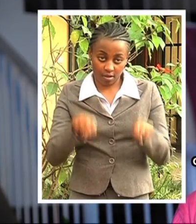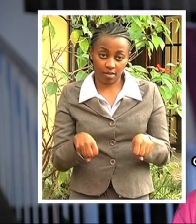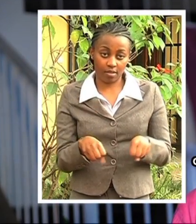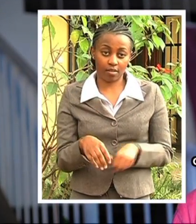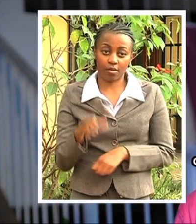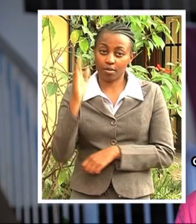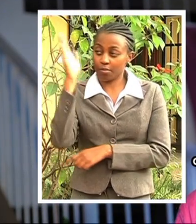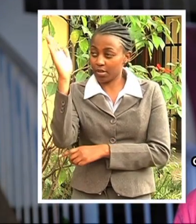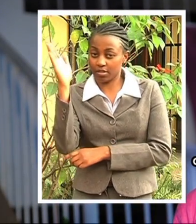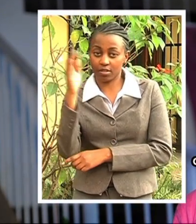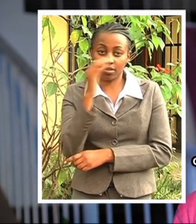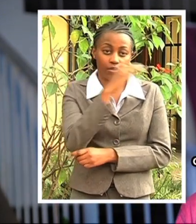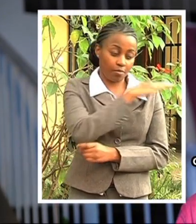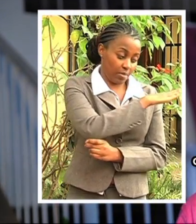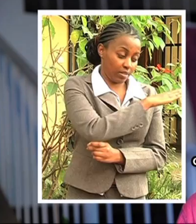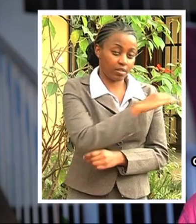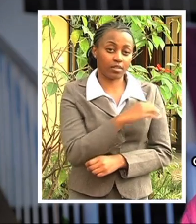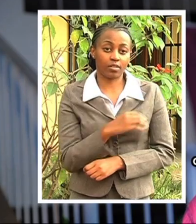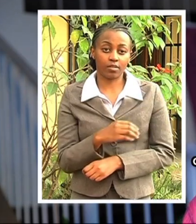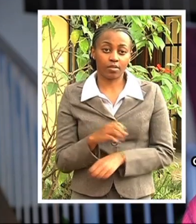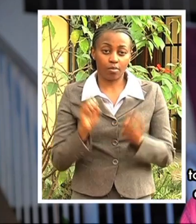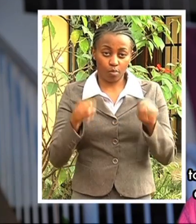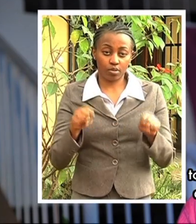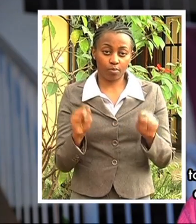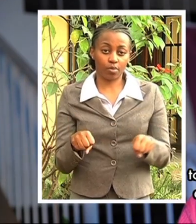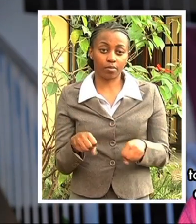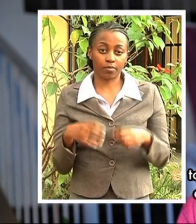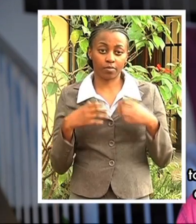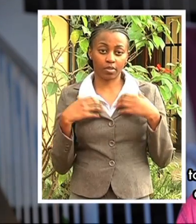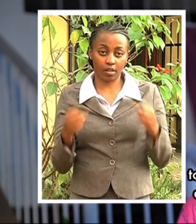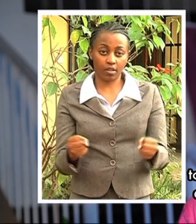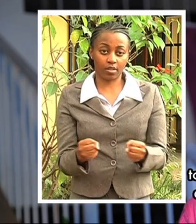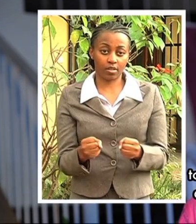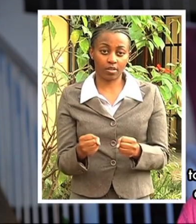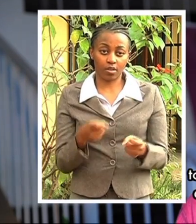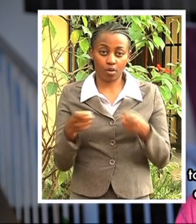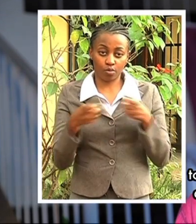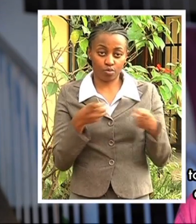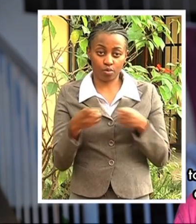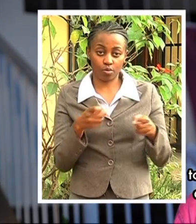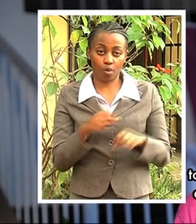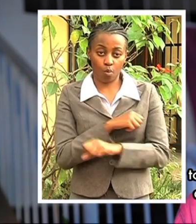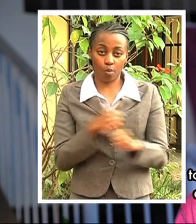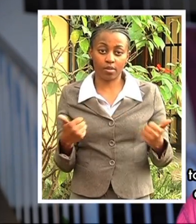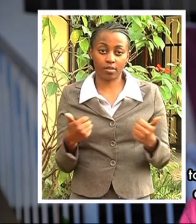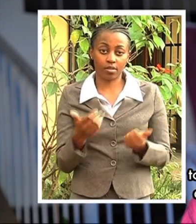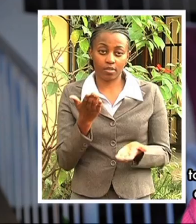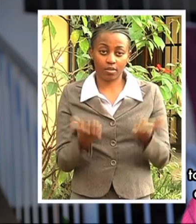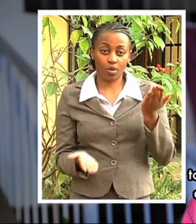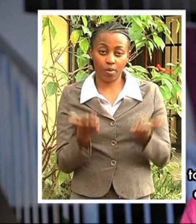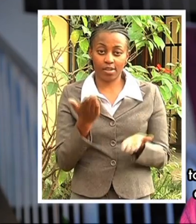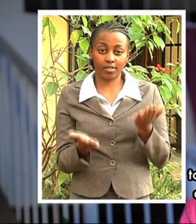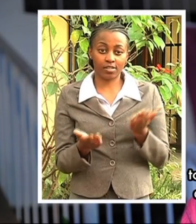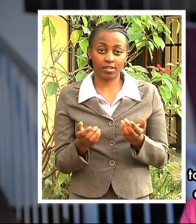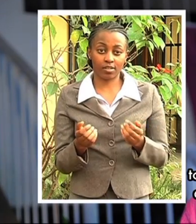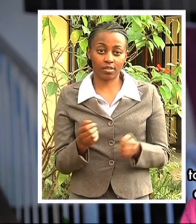you require also to have a regular physical activity to maintain, to achieve an ideal body weight